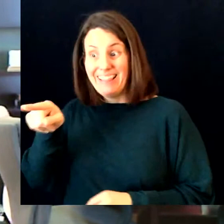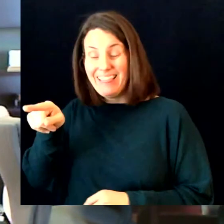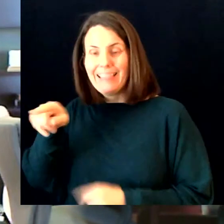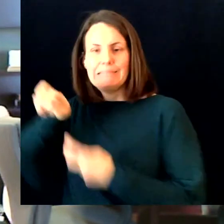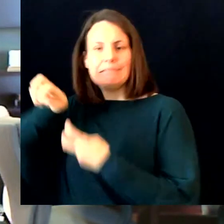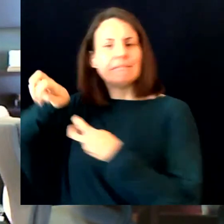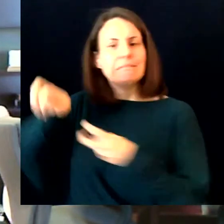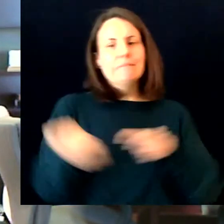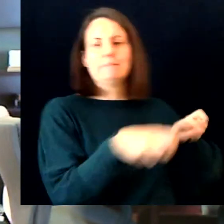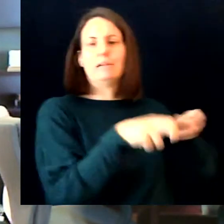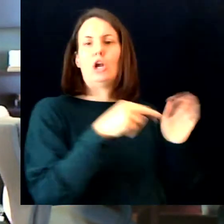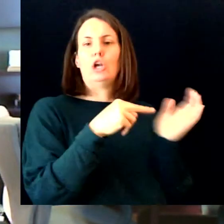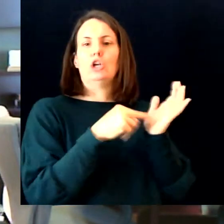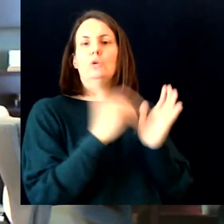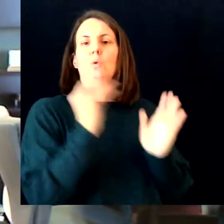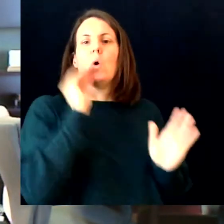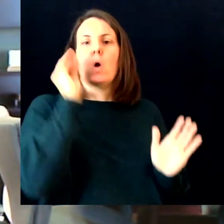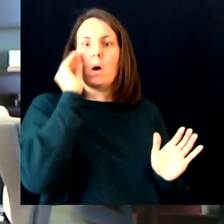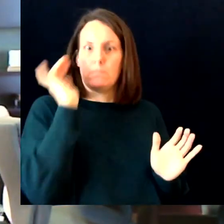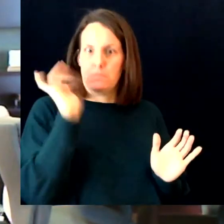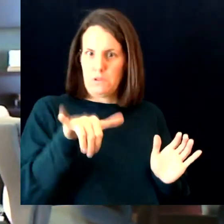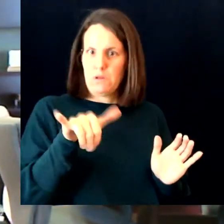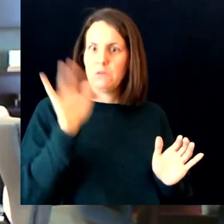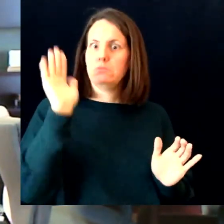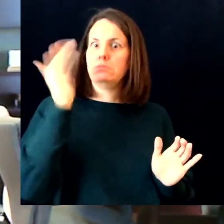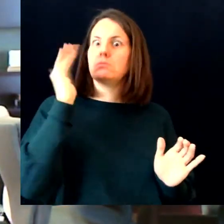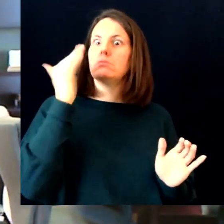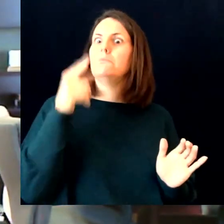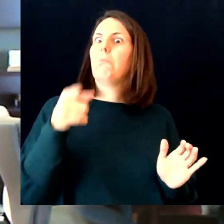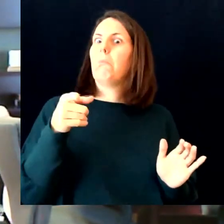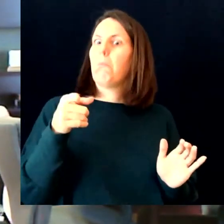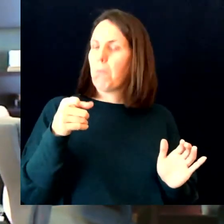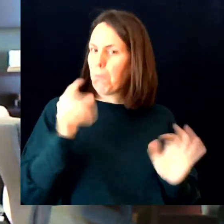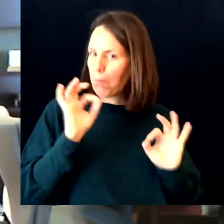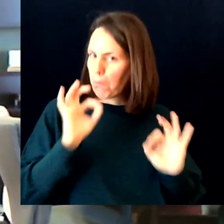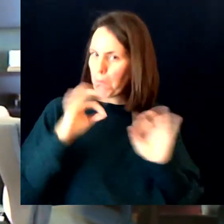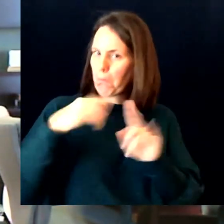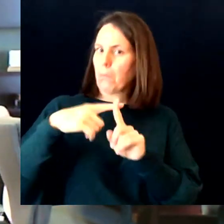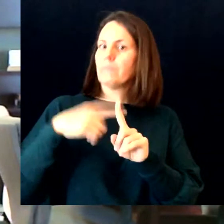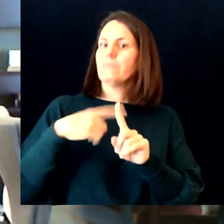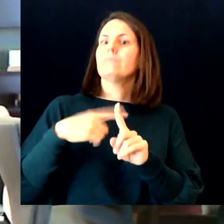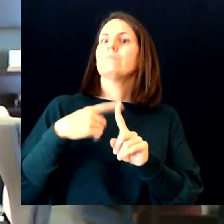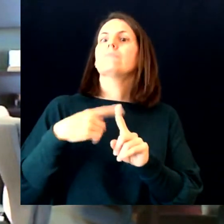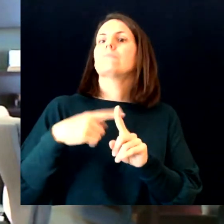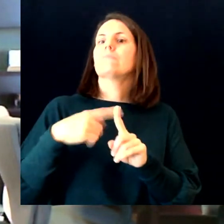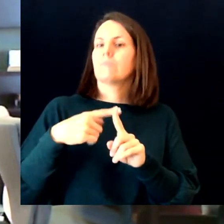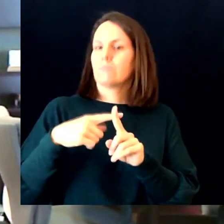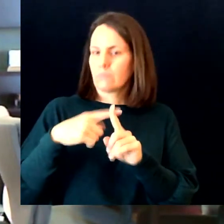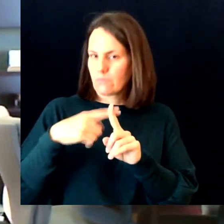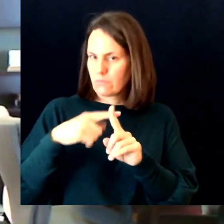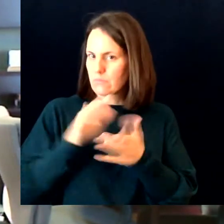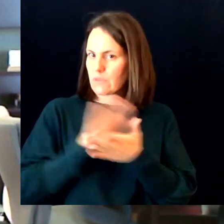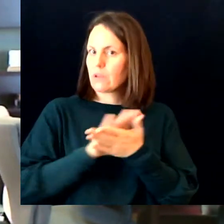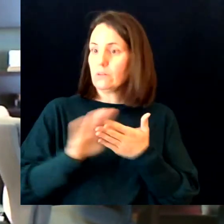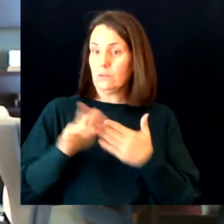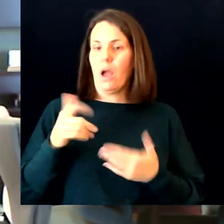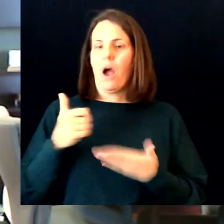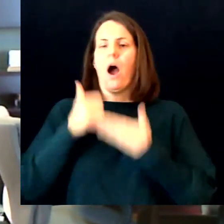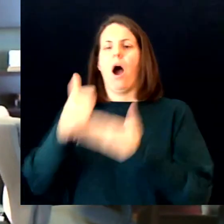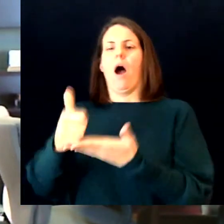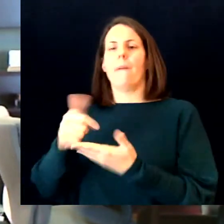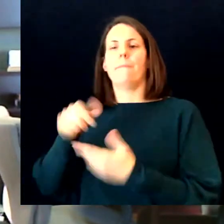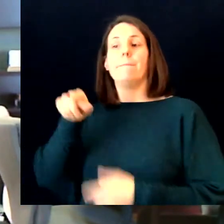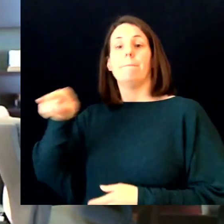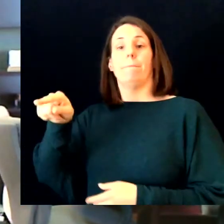seeing the opportunity to make some patient transfers. We do have another group of 80 National Guard volunteers who